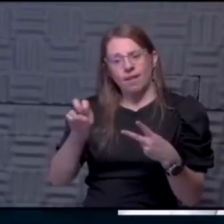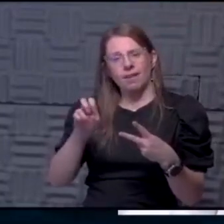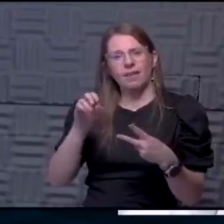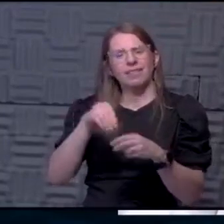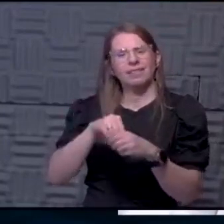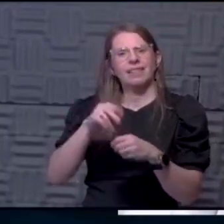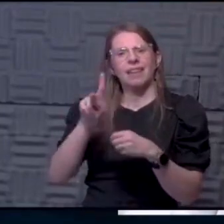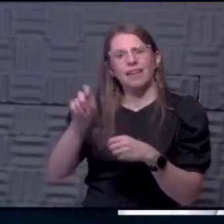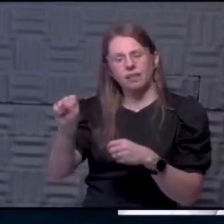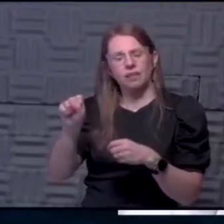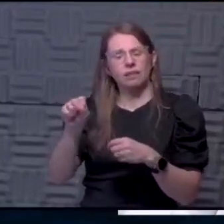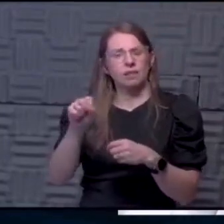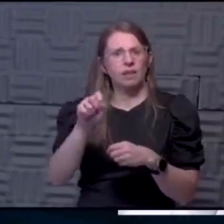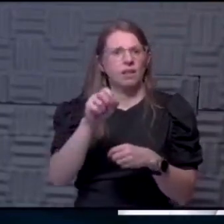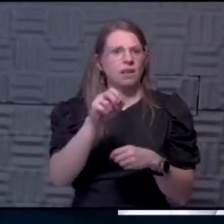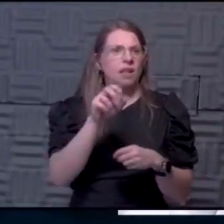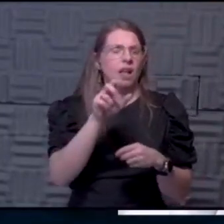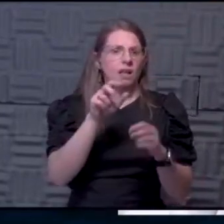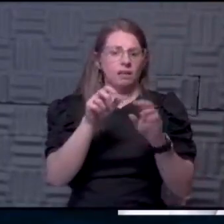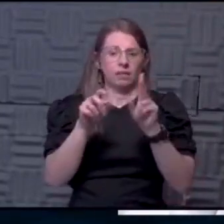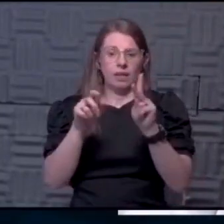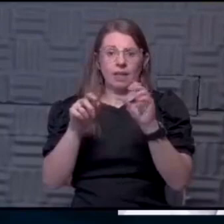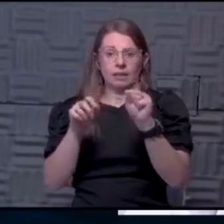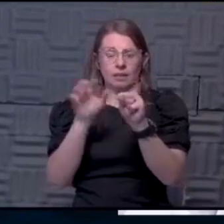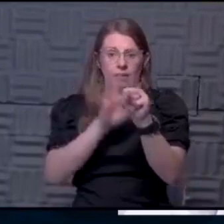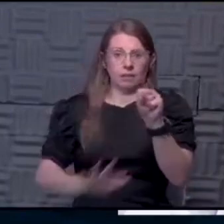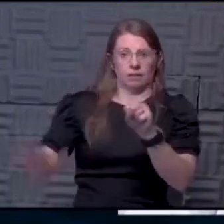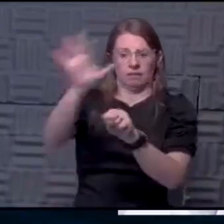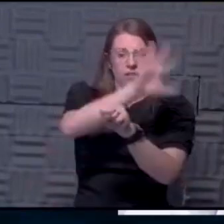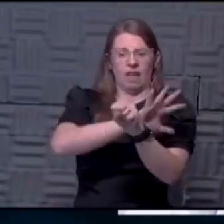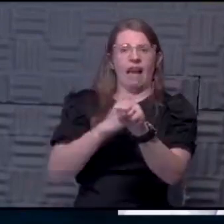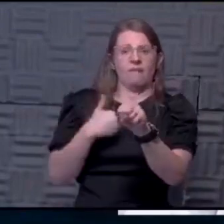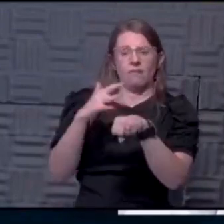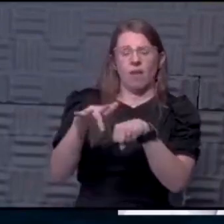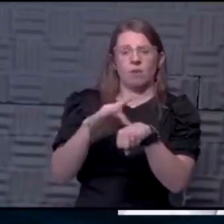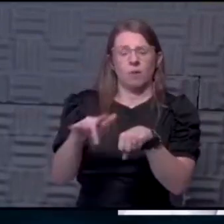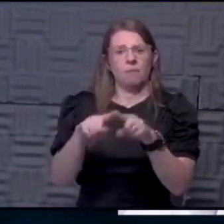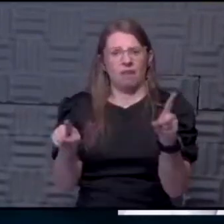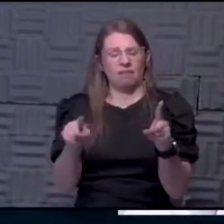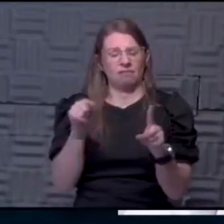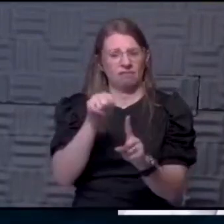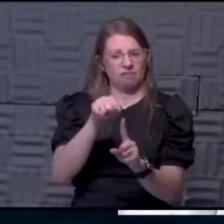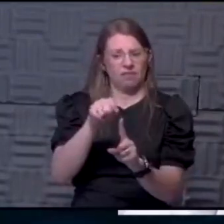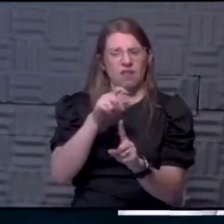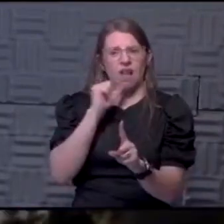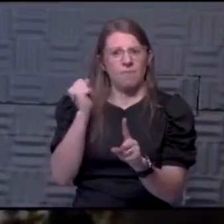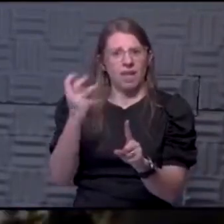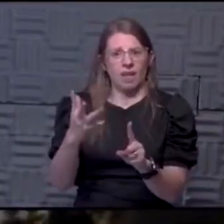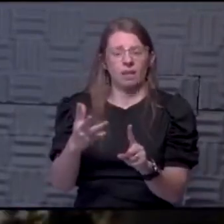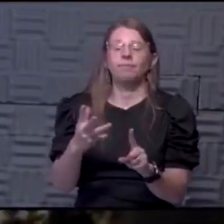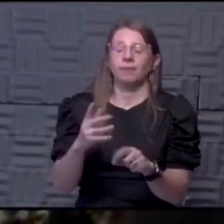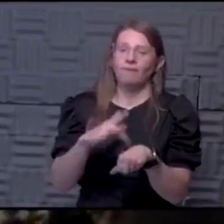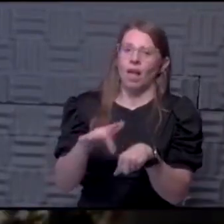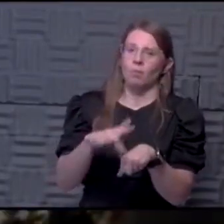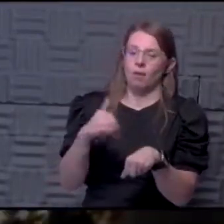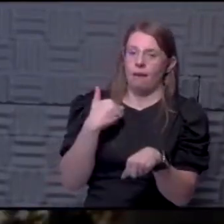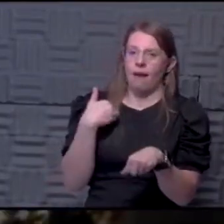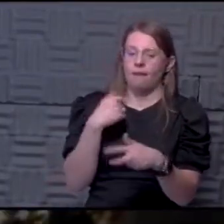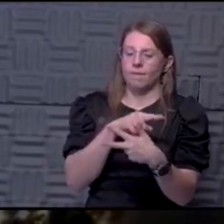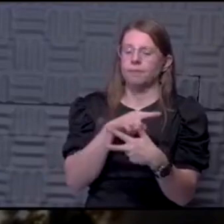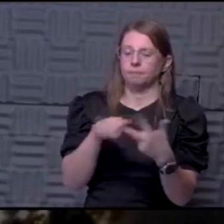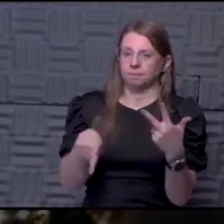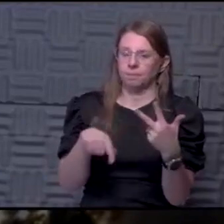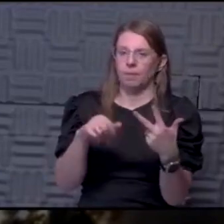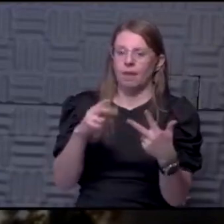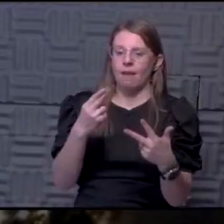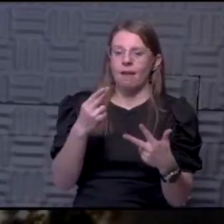be in the surrounding states? Ooh, I think they are available. There's just not a lot of them, Dr. Norman. Yeah, they're available in all three of those. Matter of